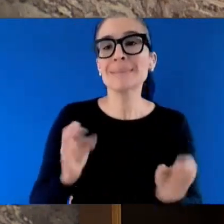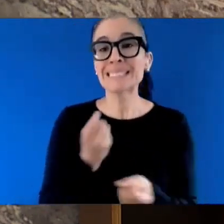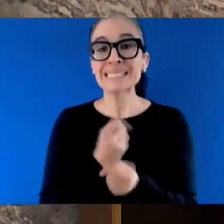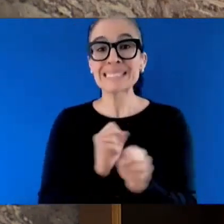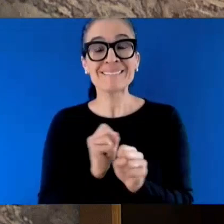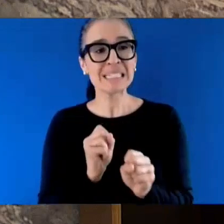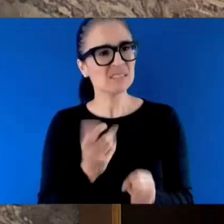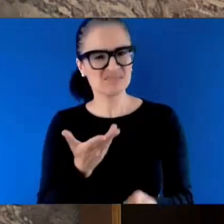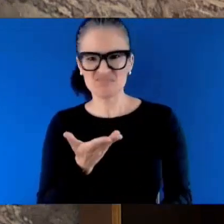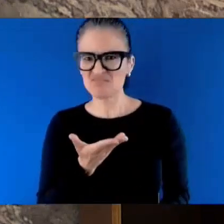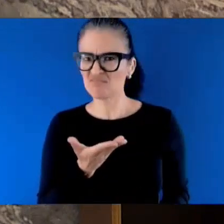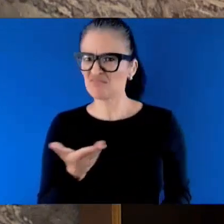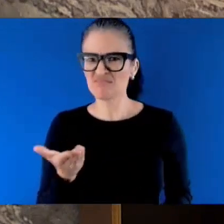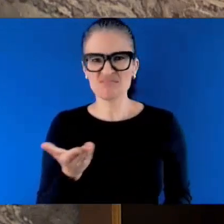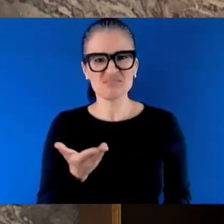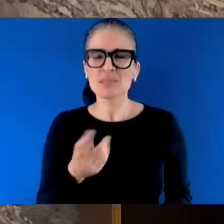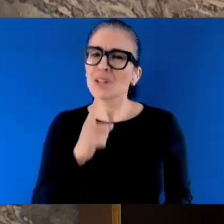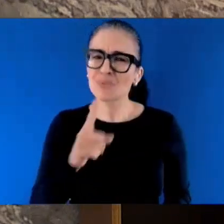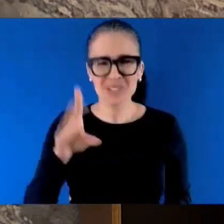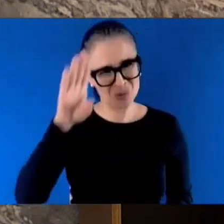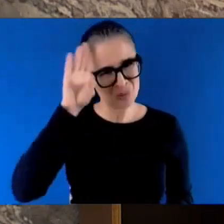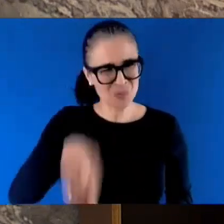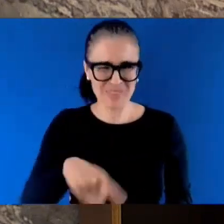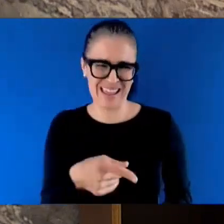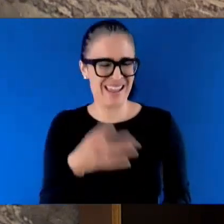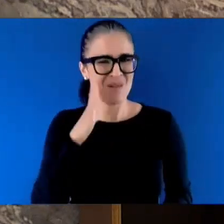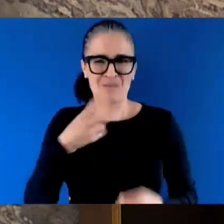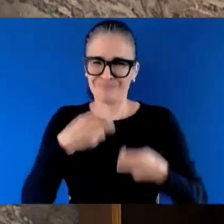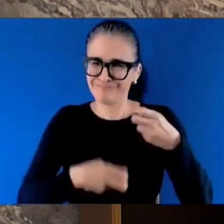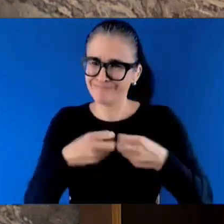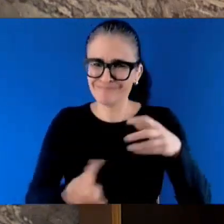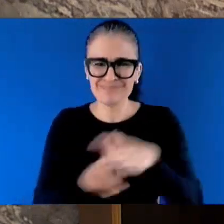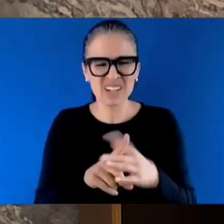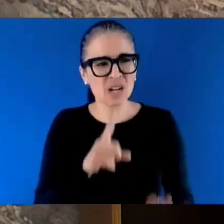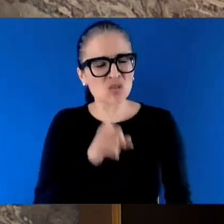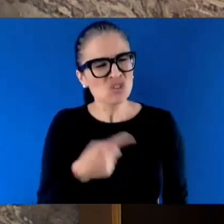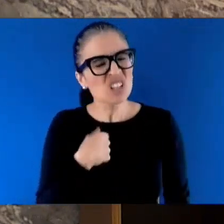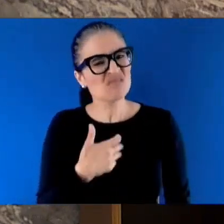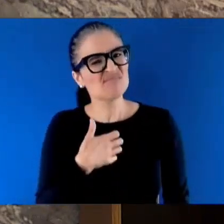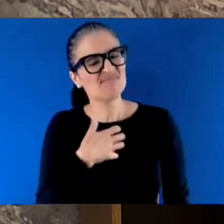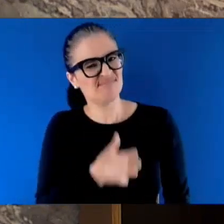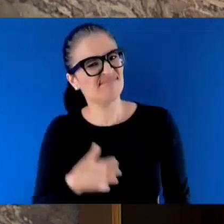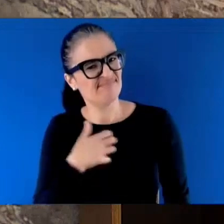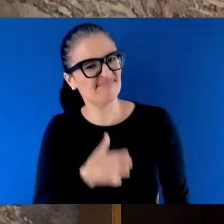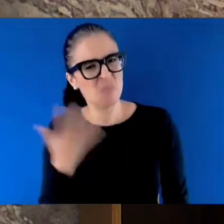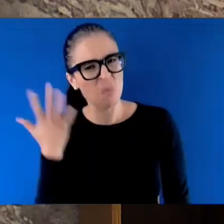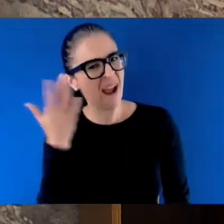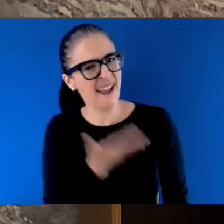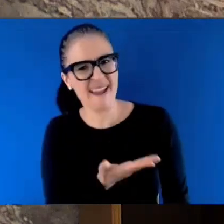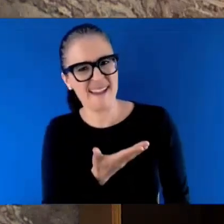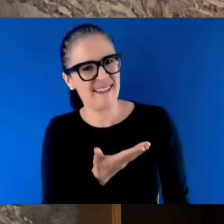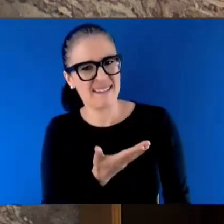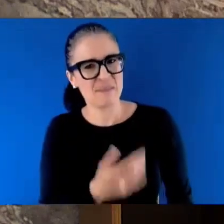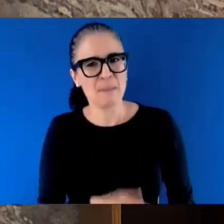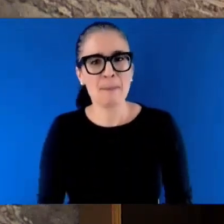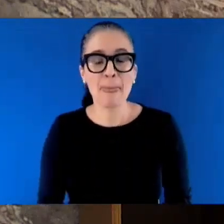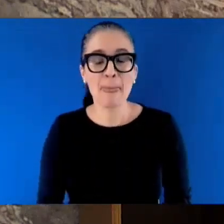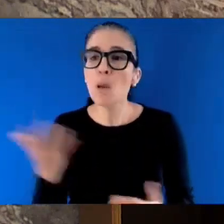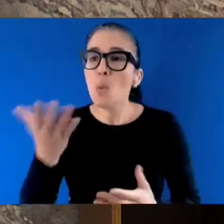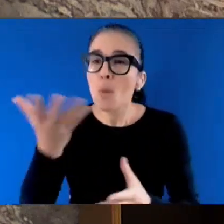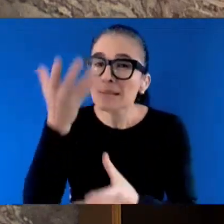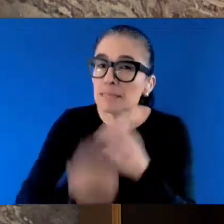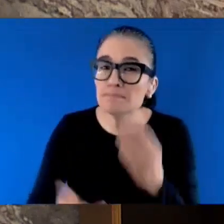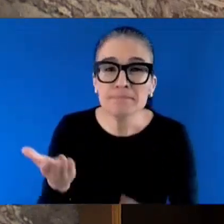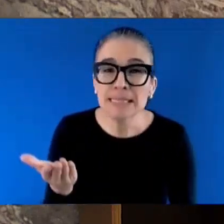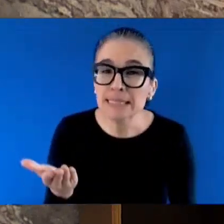disgusting. What's missing from the NDP and from this minister is action to fix this crisis.